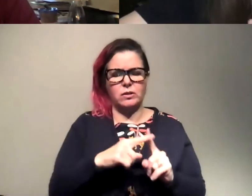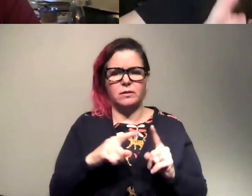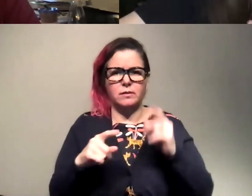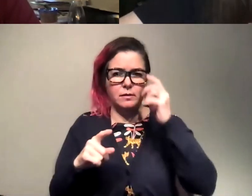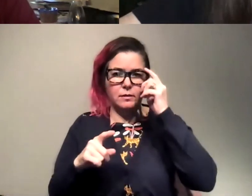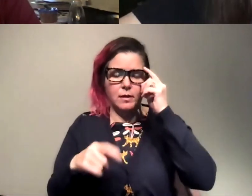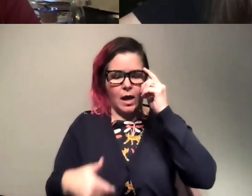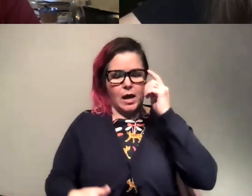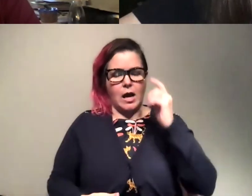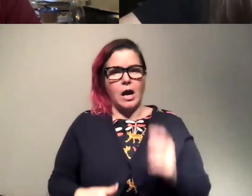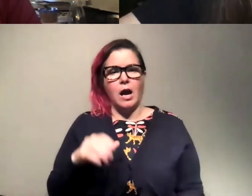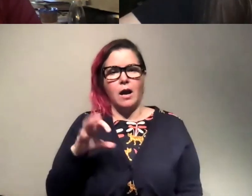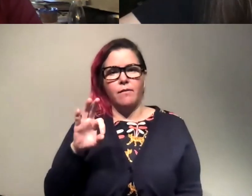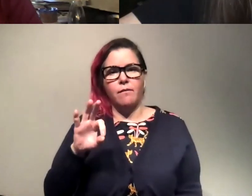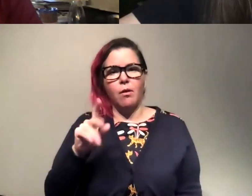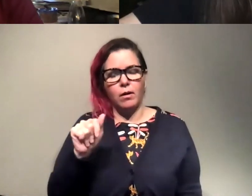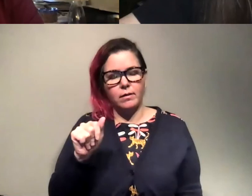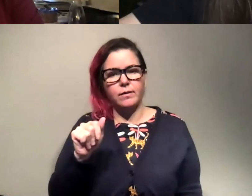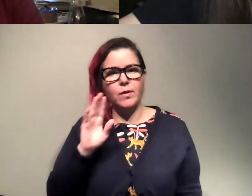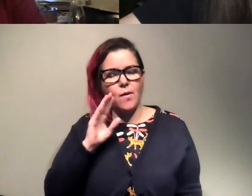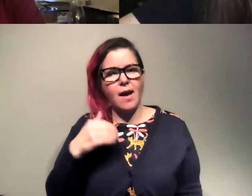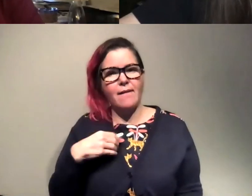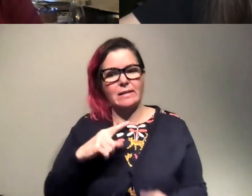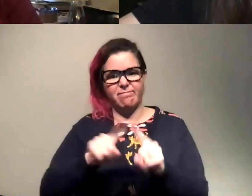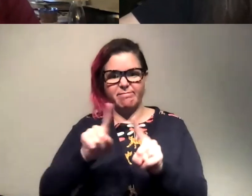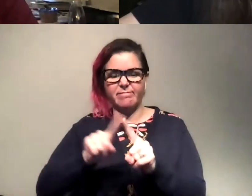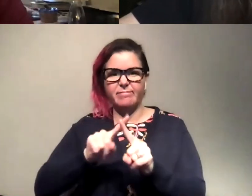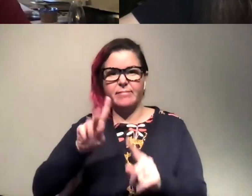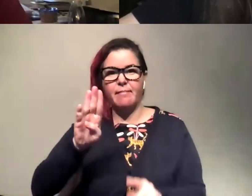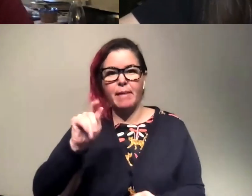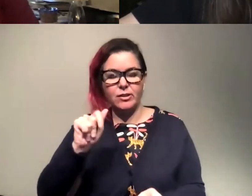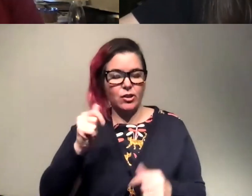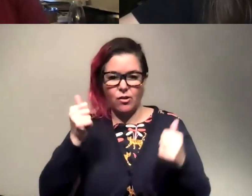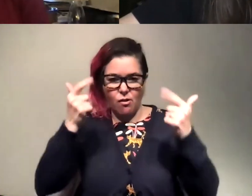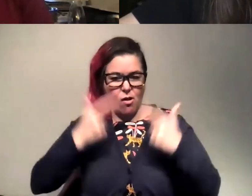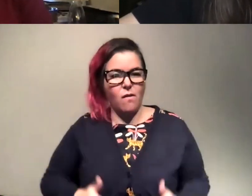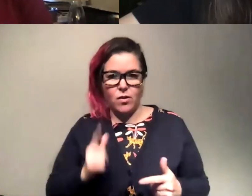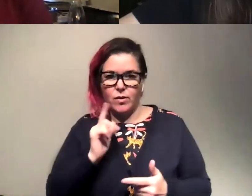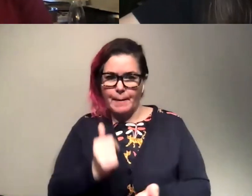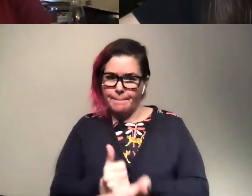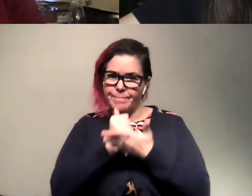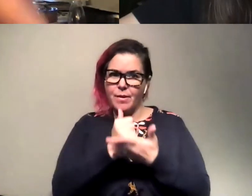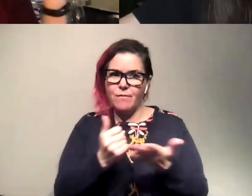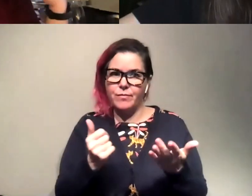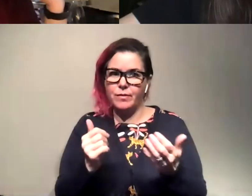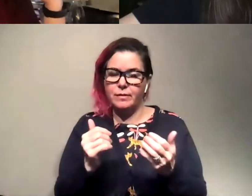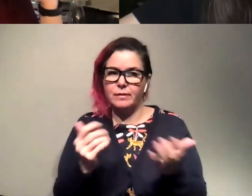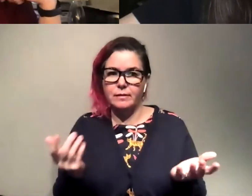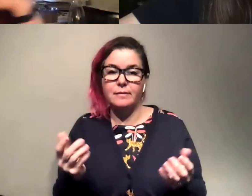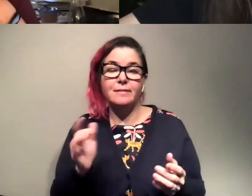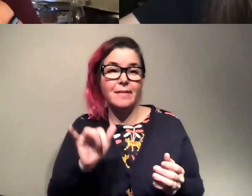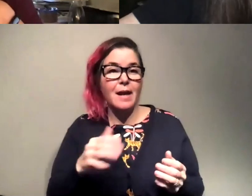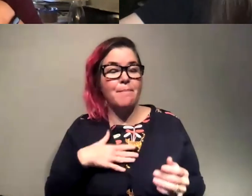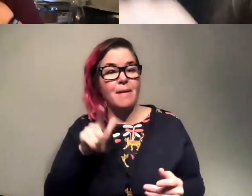flora, but we know there are lots of different types of bacteria all over us that are super helpful. Yeah, so that's actually what my lab